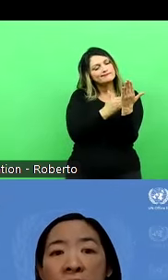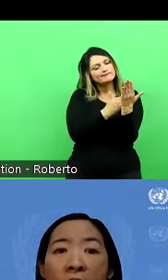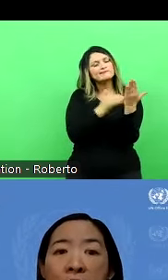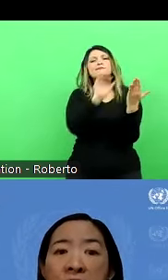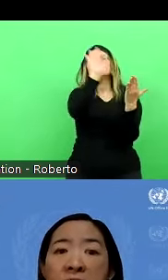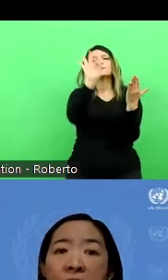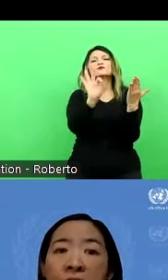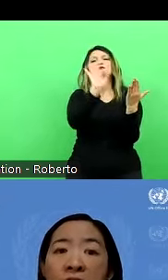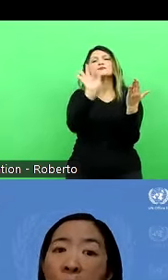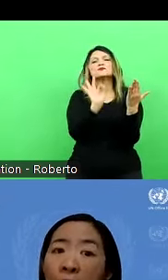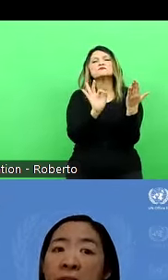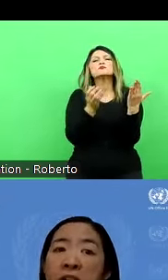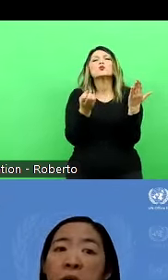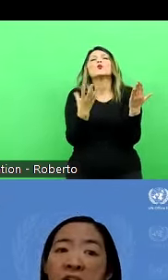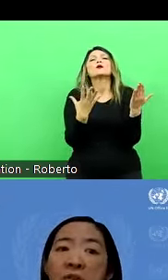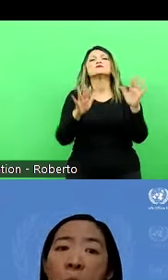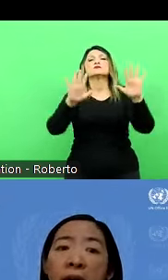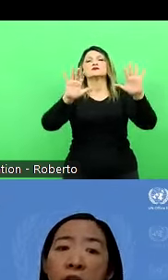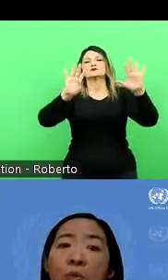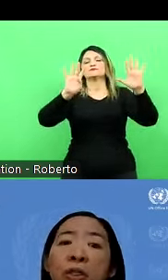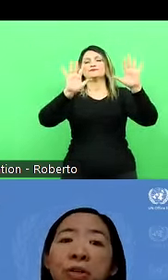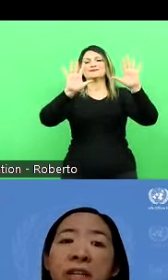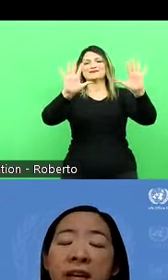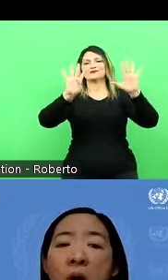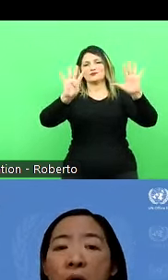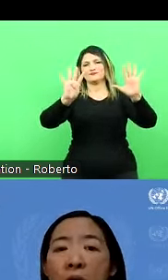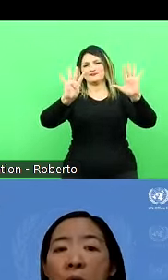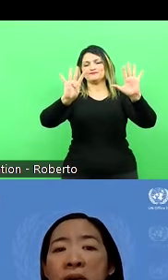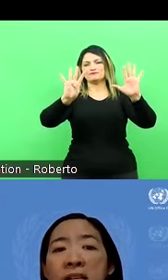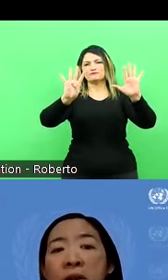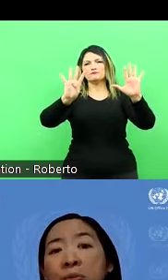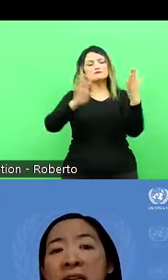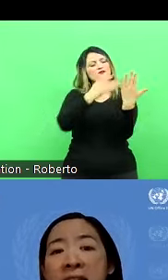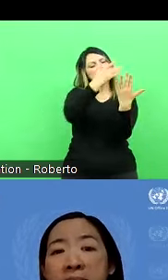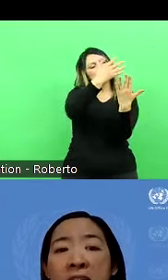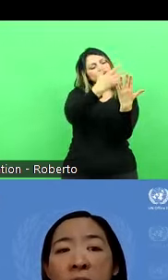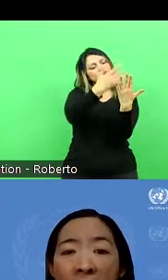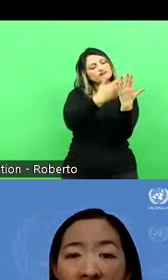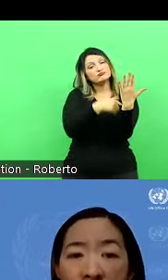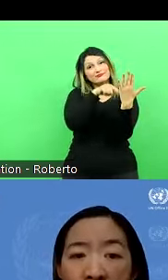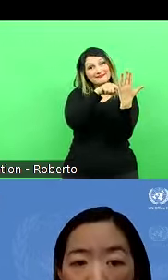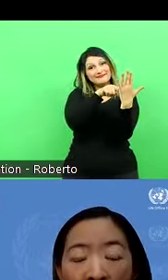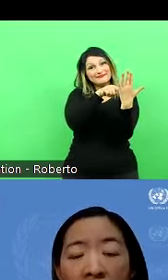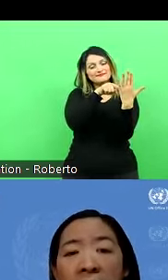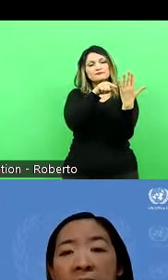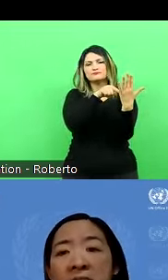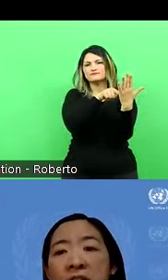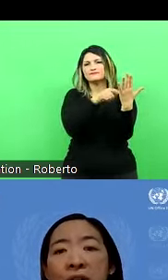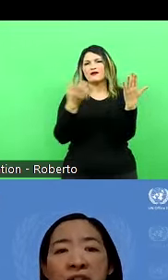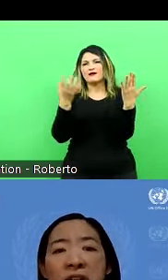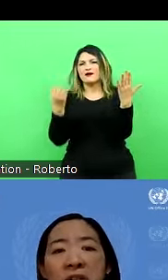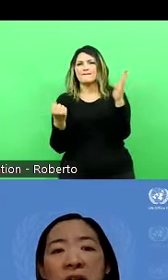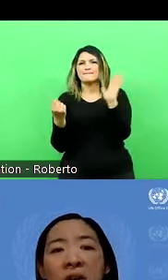with the options of the scoring between 0, 1, 2, and 3, whereas 3 is the maximum possible score. And